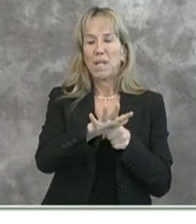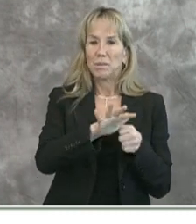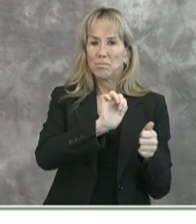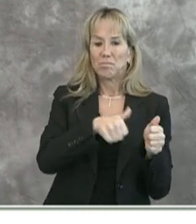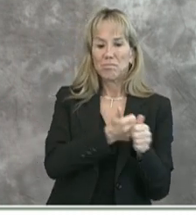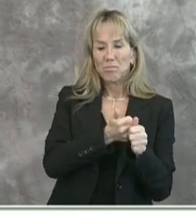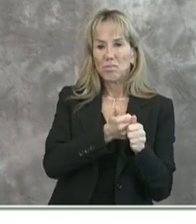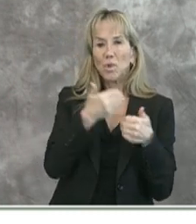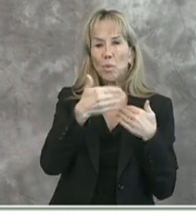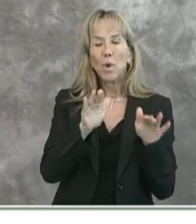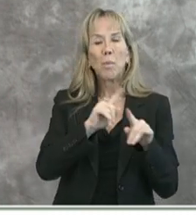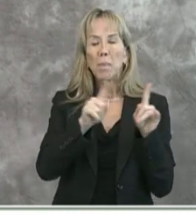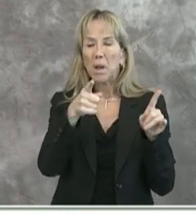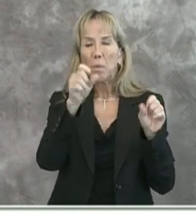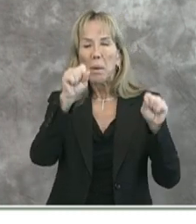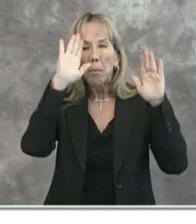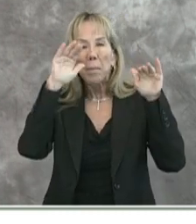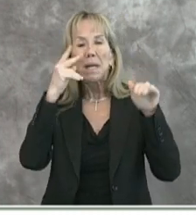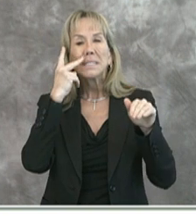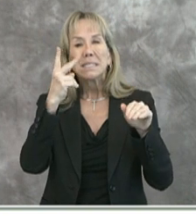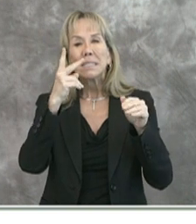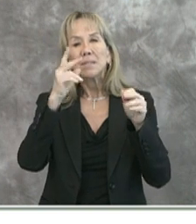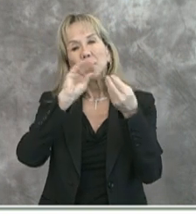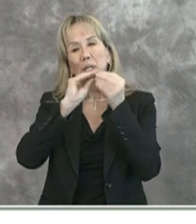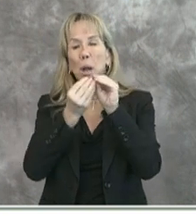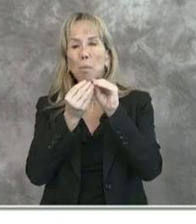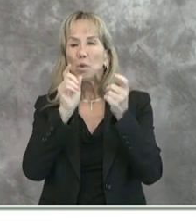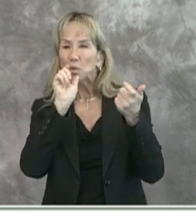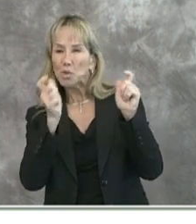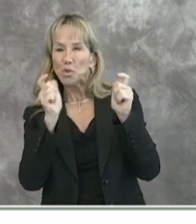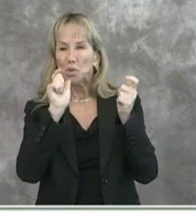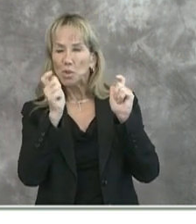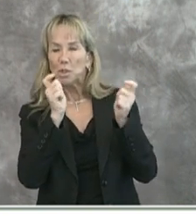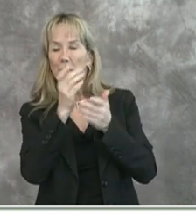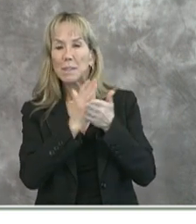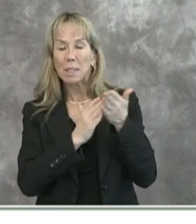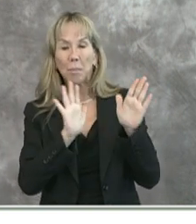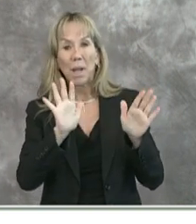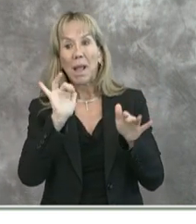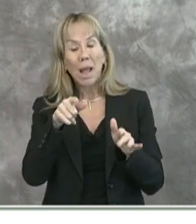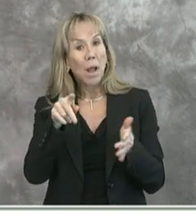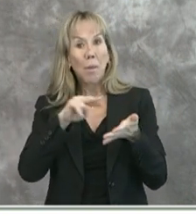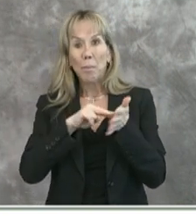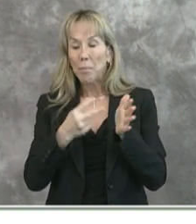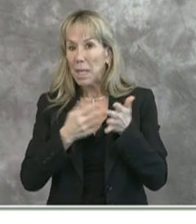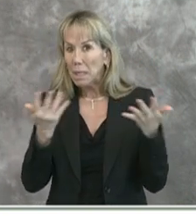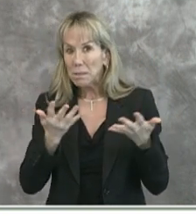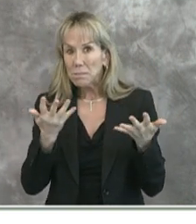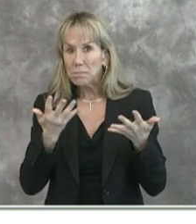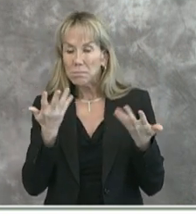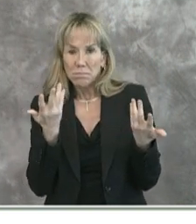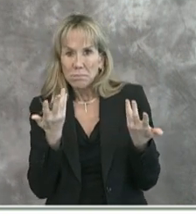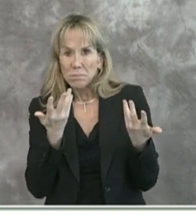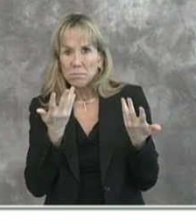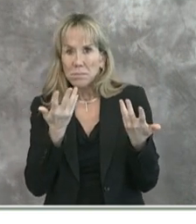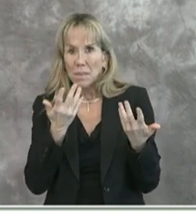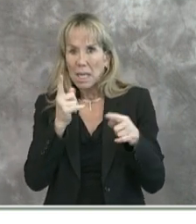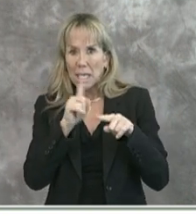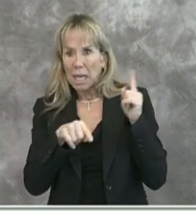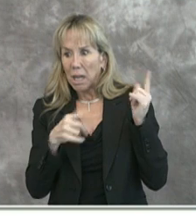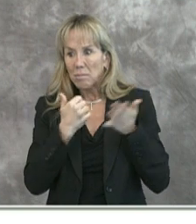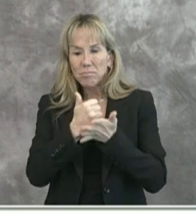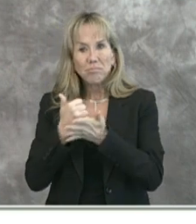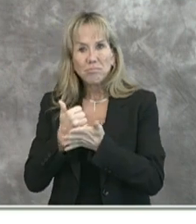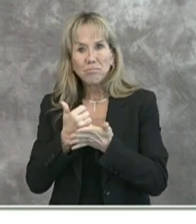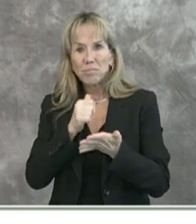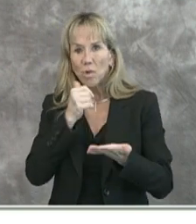some fluctuation in those numbers. It has no bearing on the need or the ability to fulfill the need. It is just